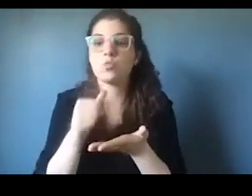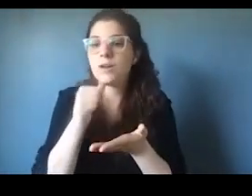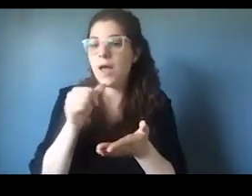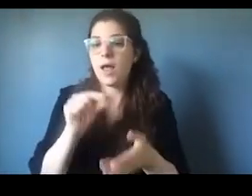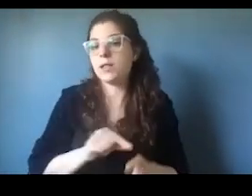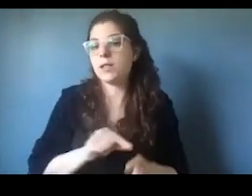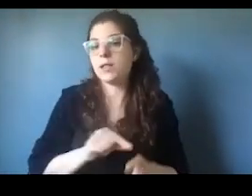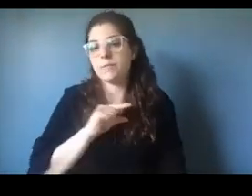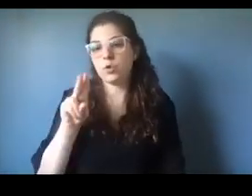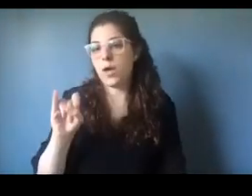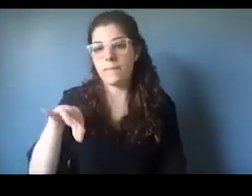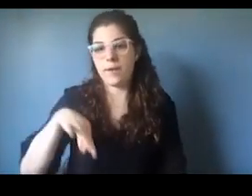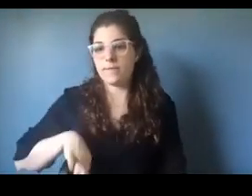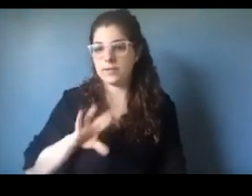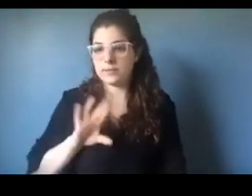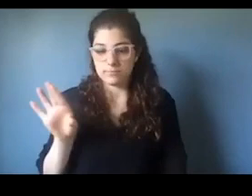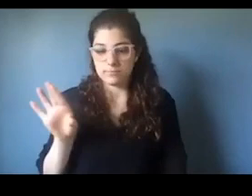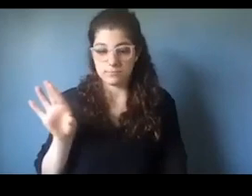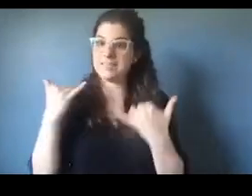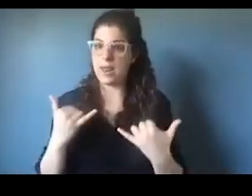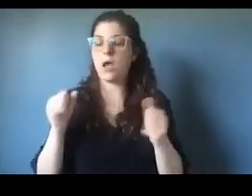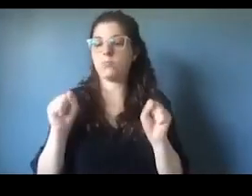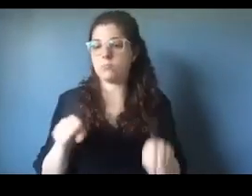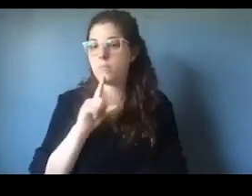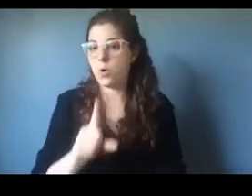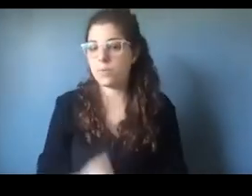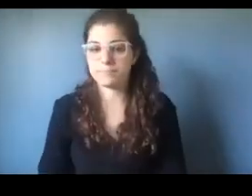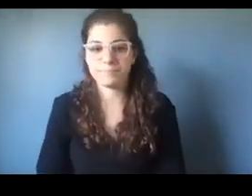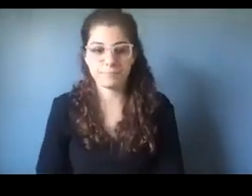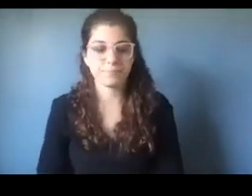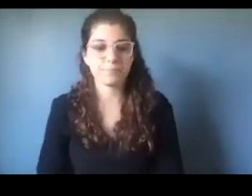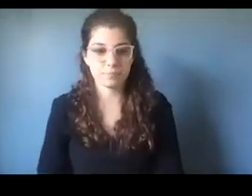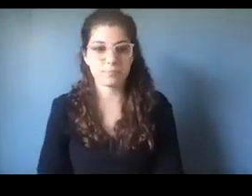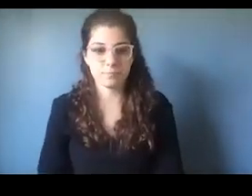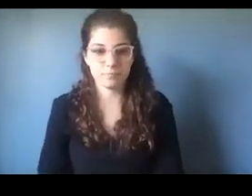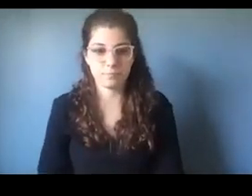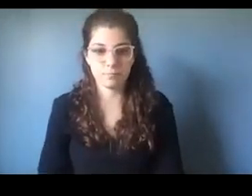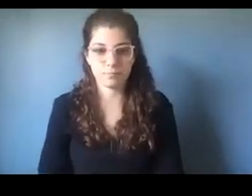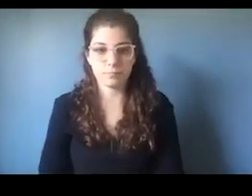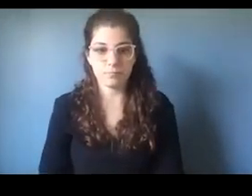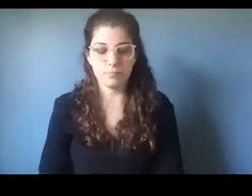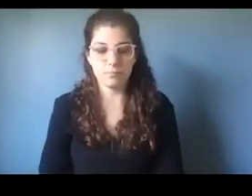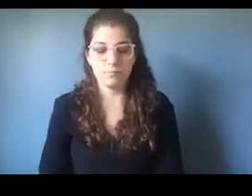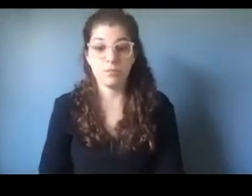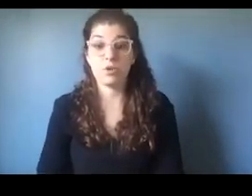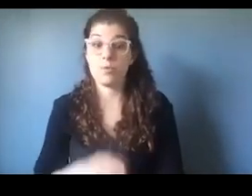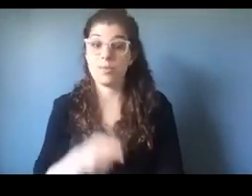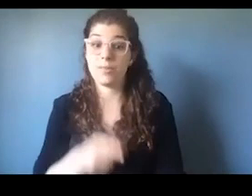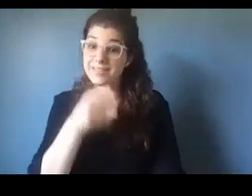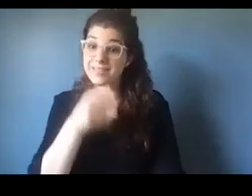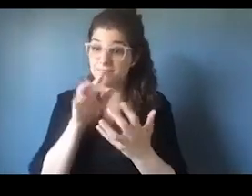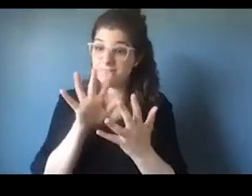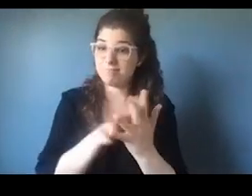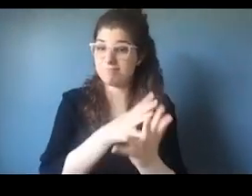UI benefits at all. Okay, now they are. Okay, so you can see one of the really striking things about this figure, and one of the things